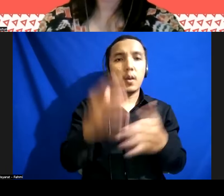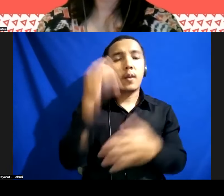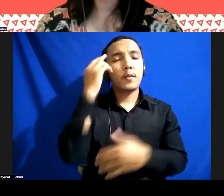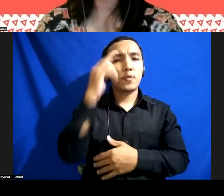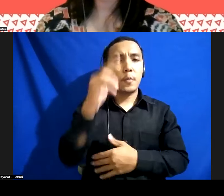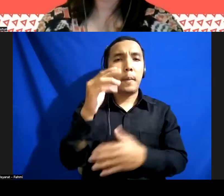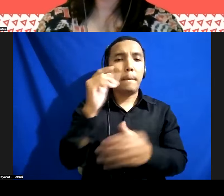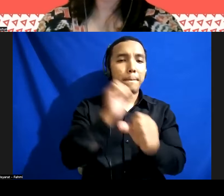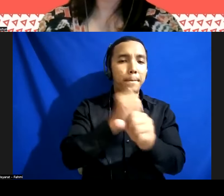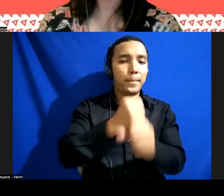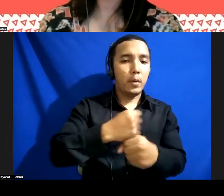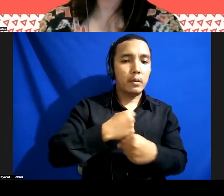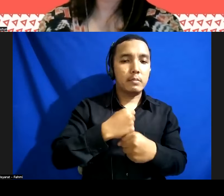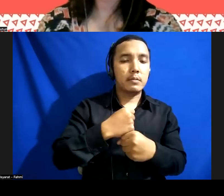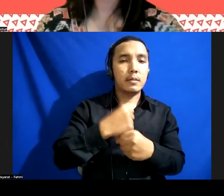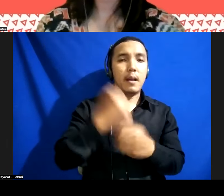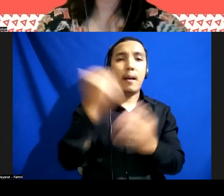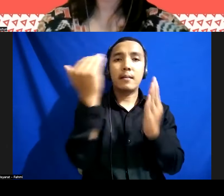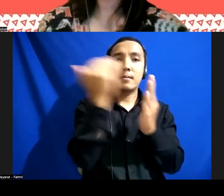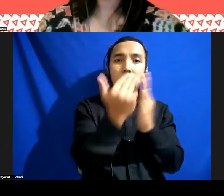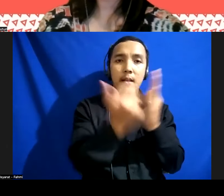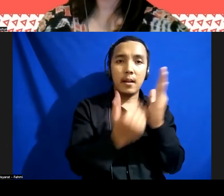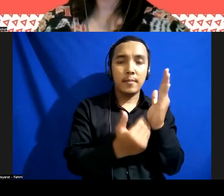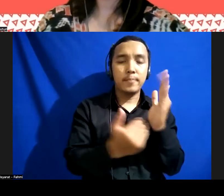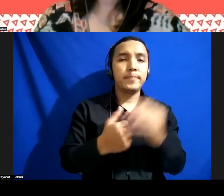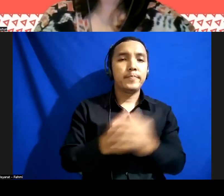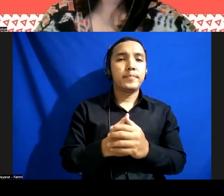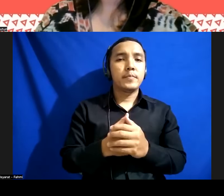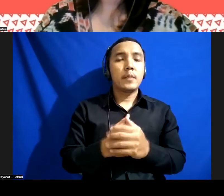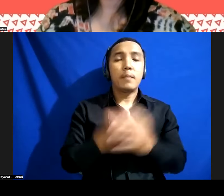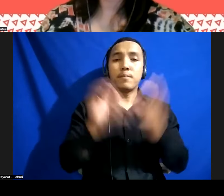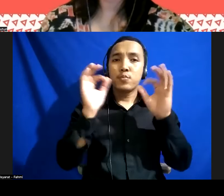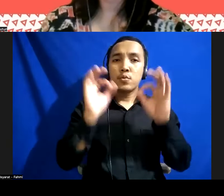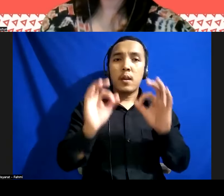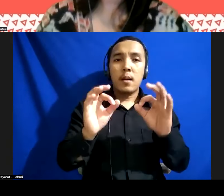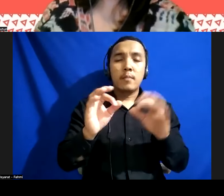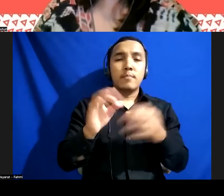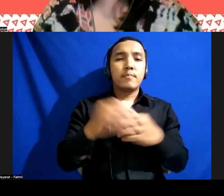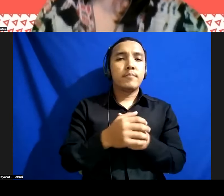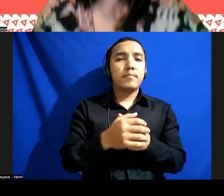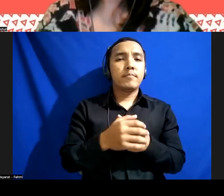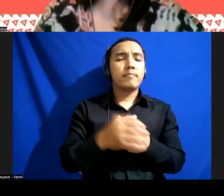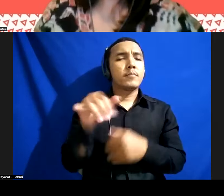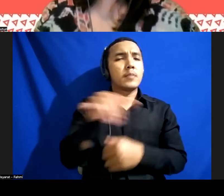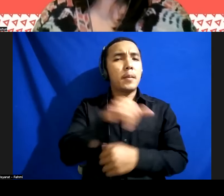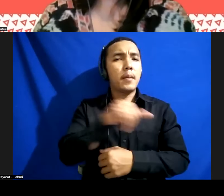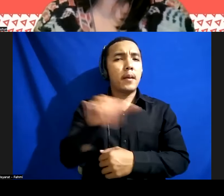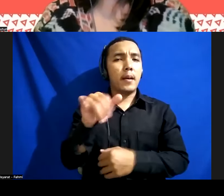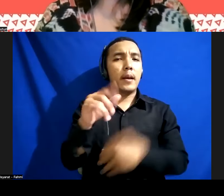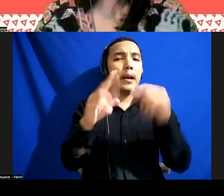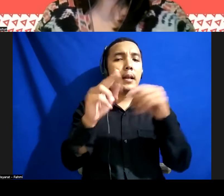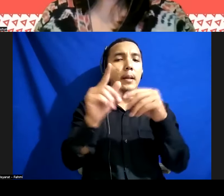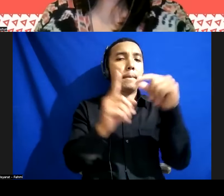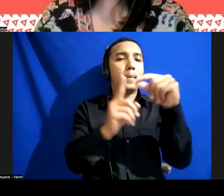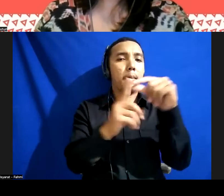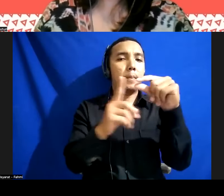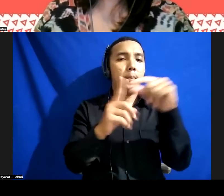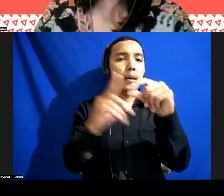particularly to make our agenda or to review our budget plan. I think this is actually in line